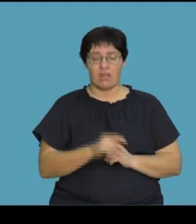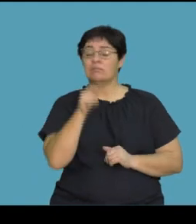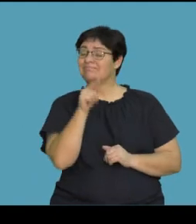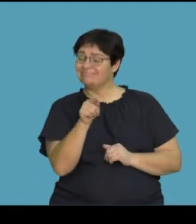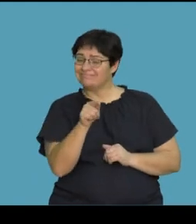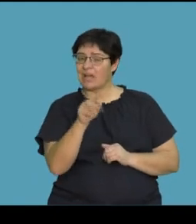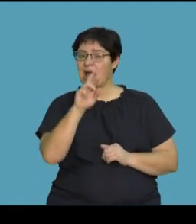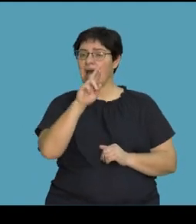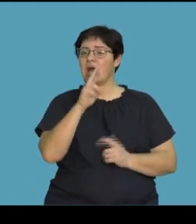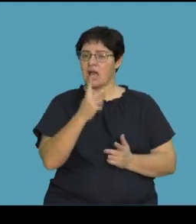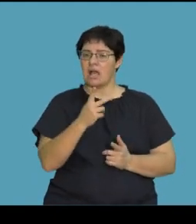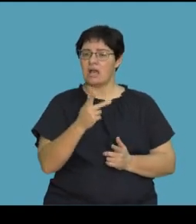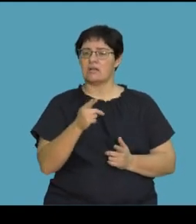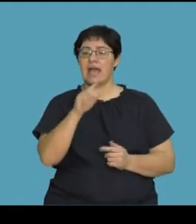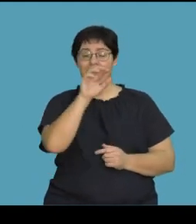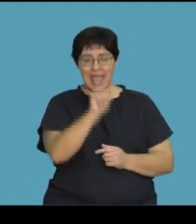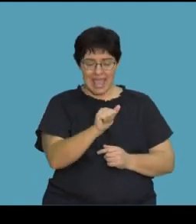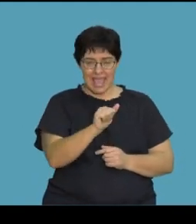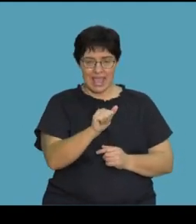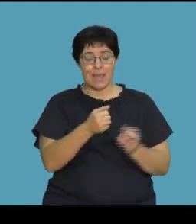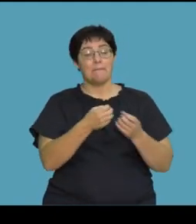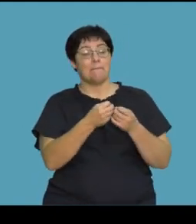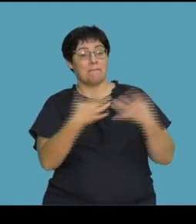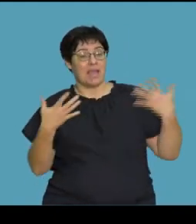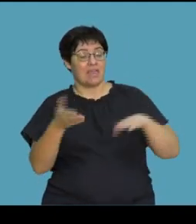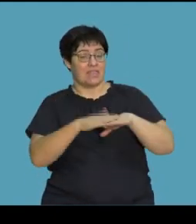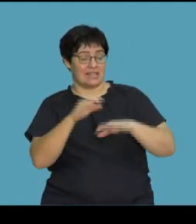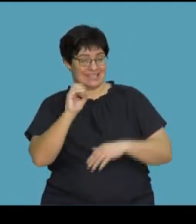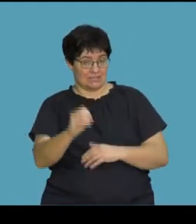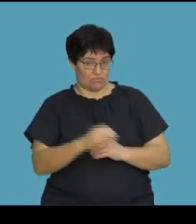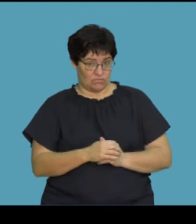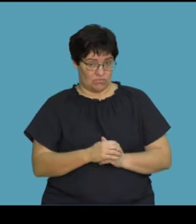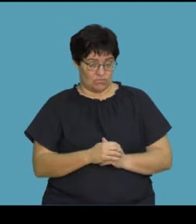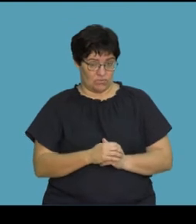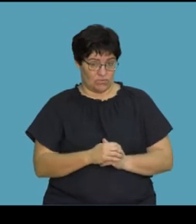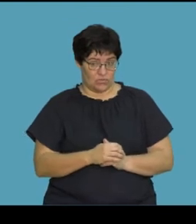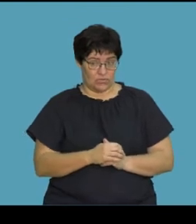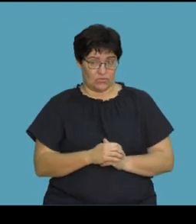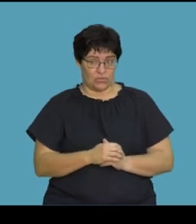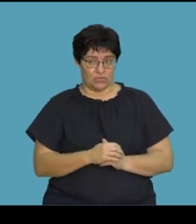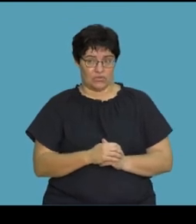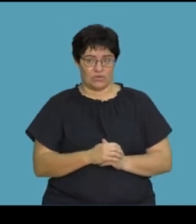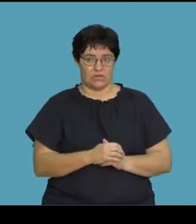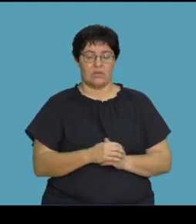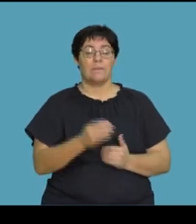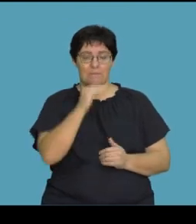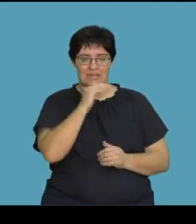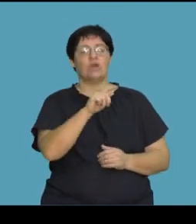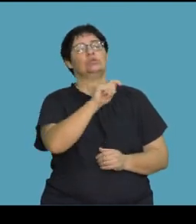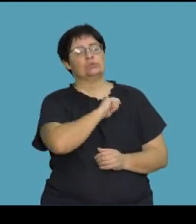is 1, my A must be greater than 0, so it must be a